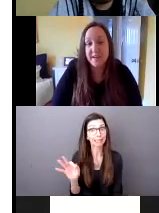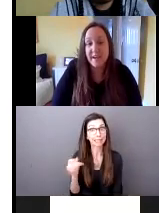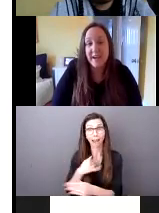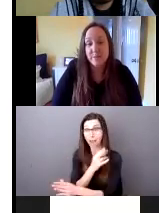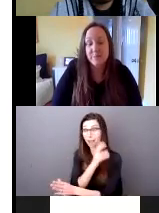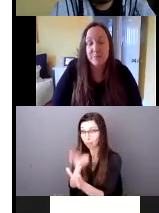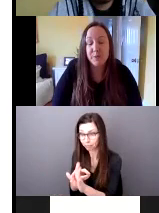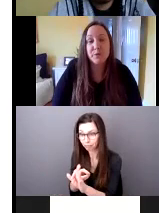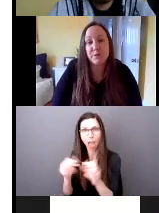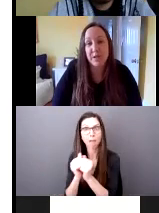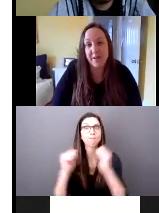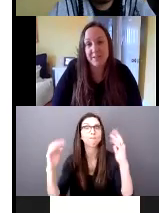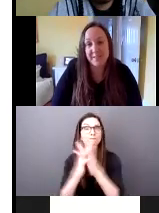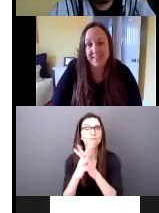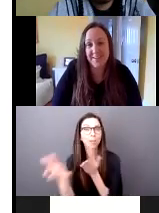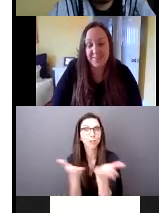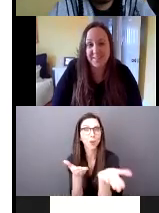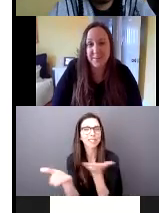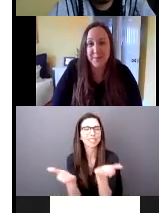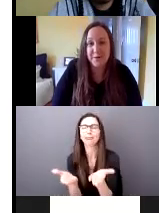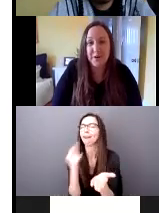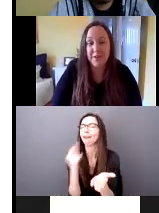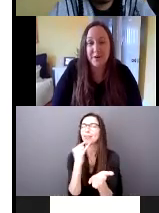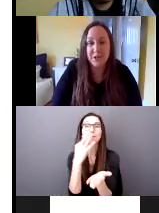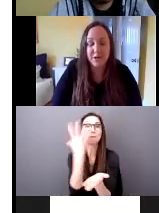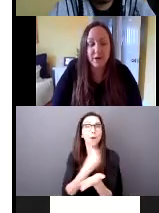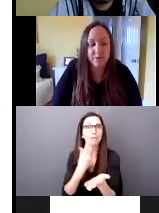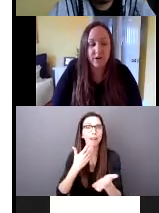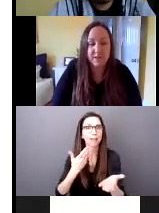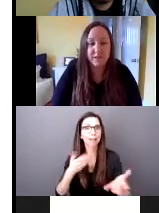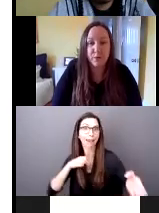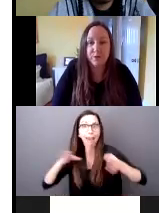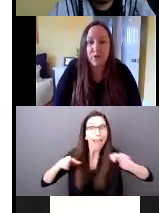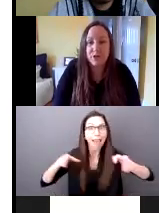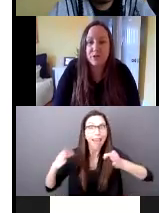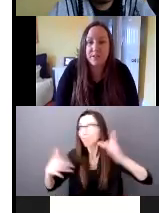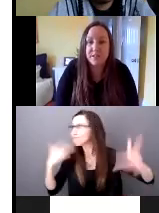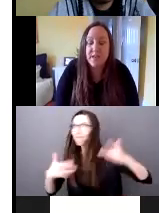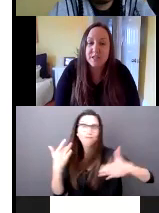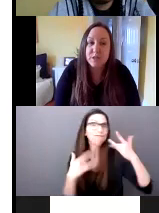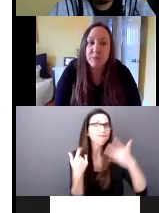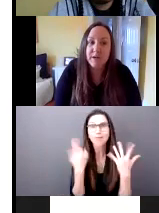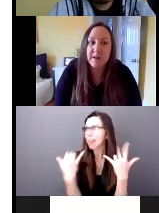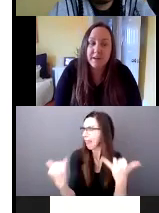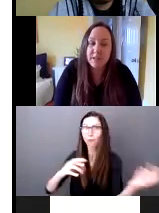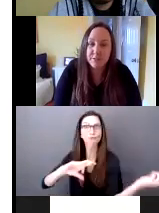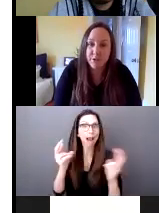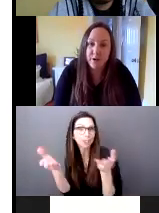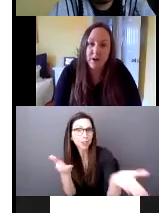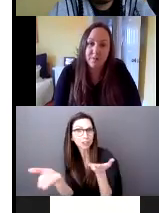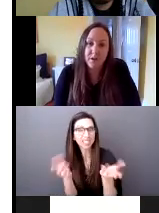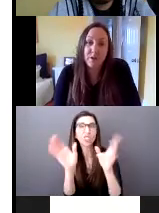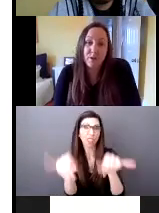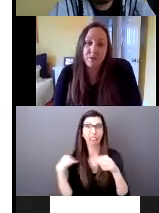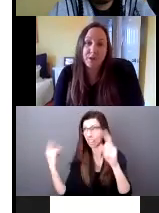helpline. And it was beautiful chaos in the office where we were all rushing around trying to support the launch of this. So it's been active